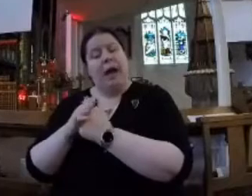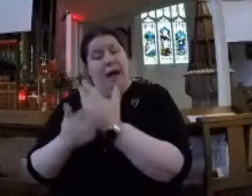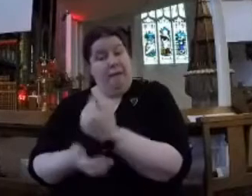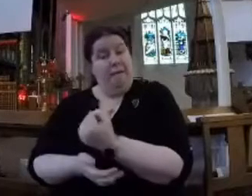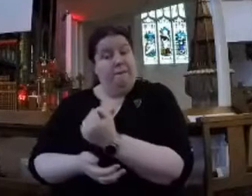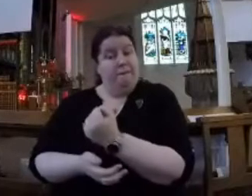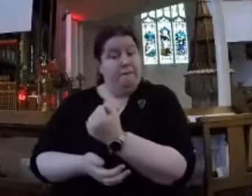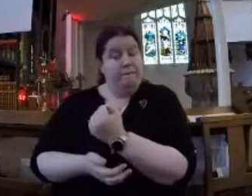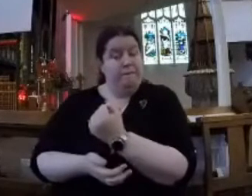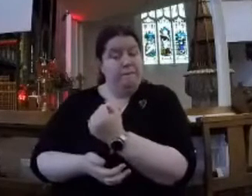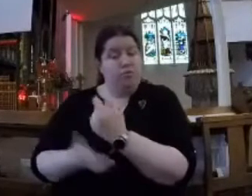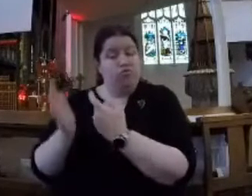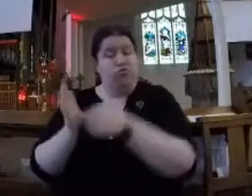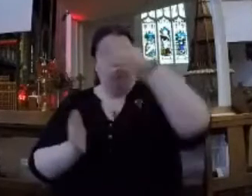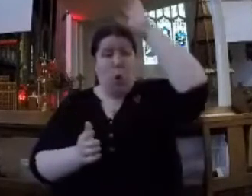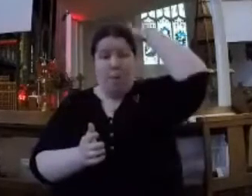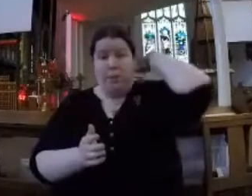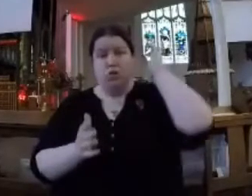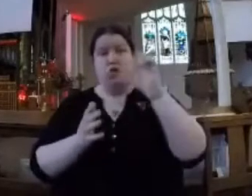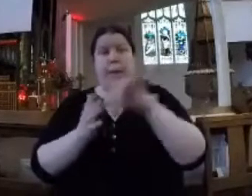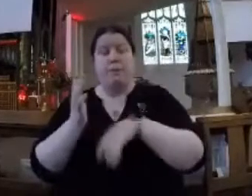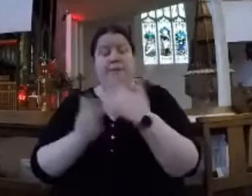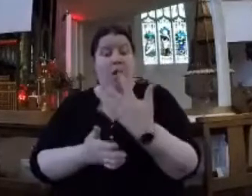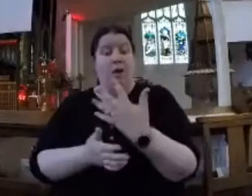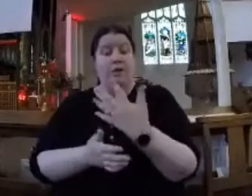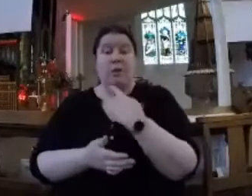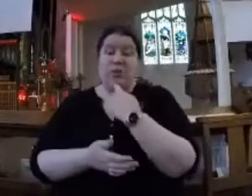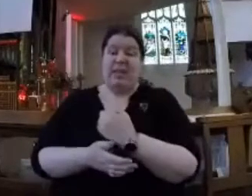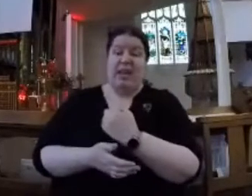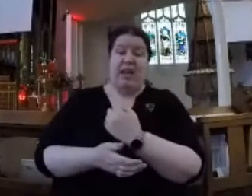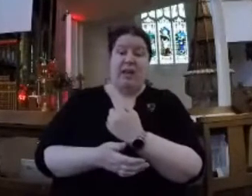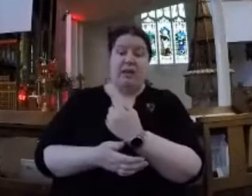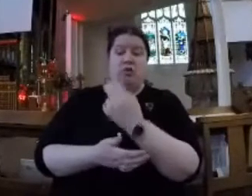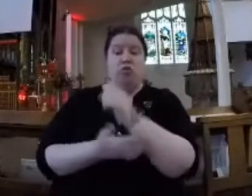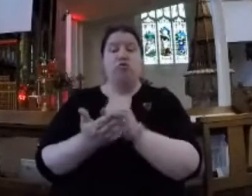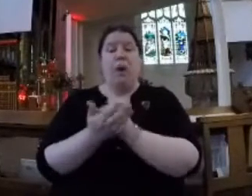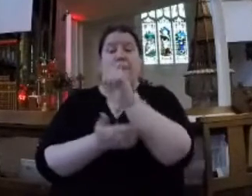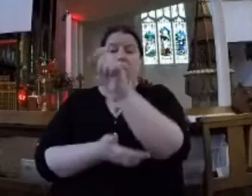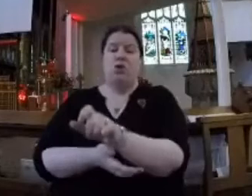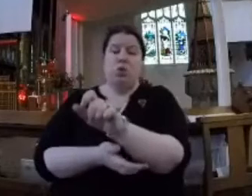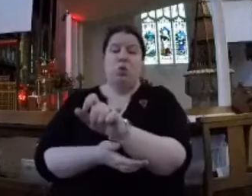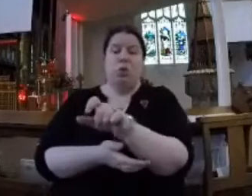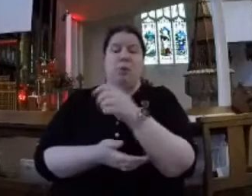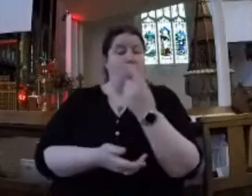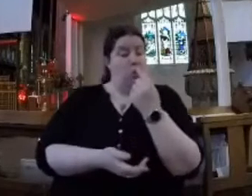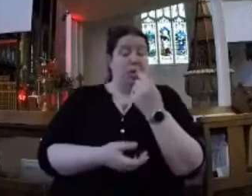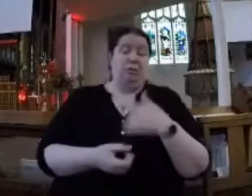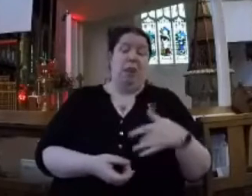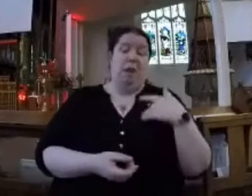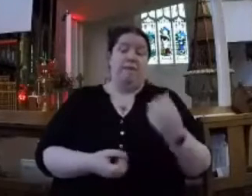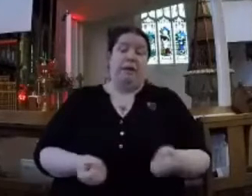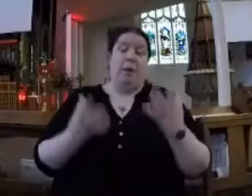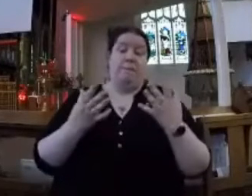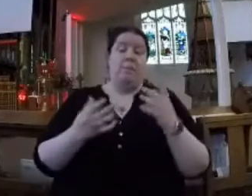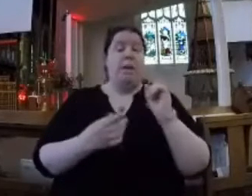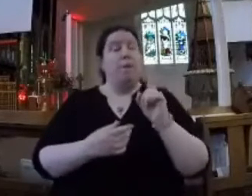5 tells us that humans might be willing to die for an upright person, but God shows